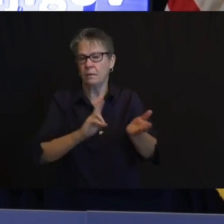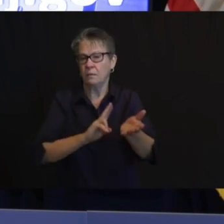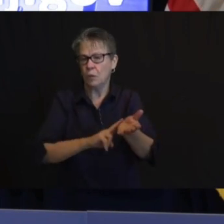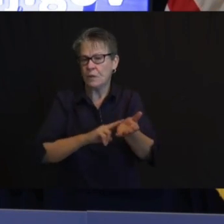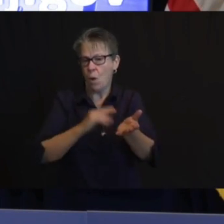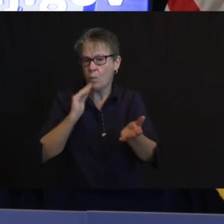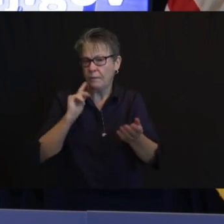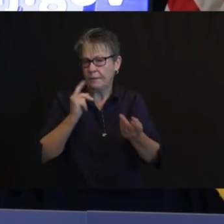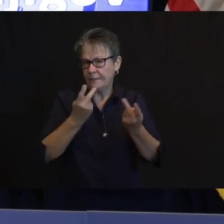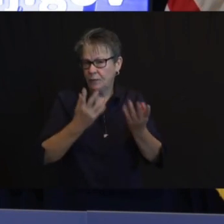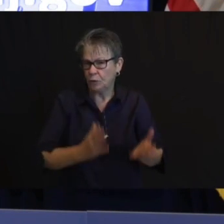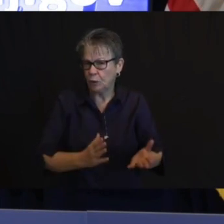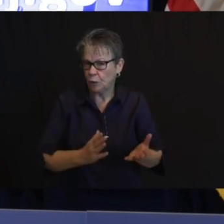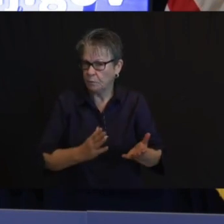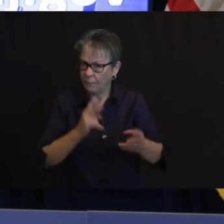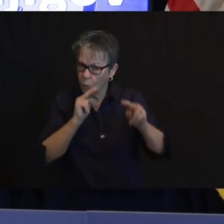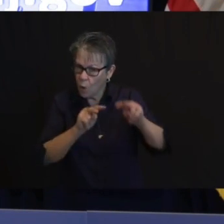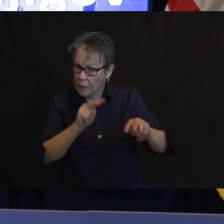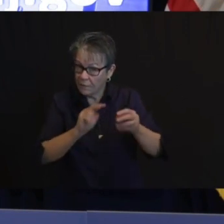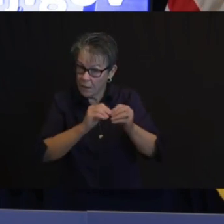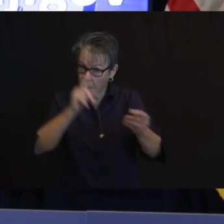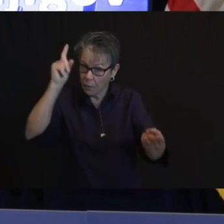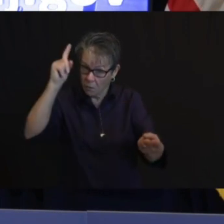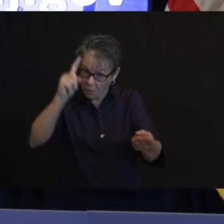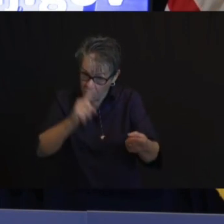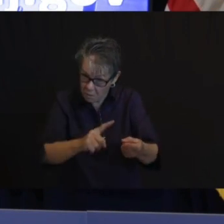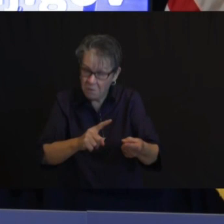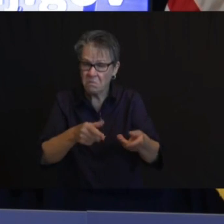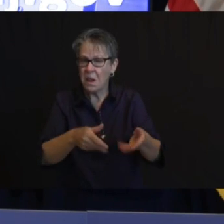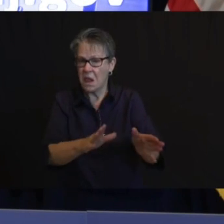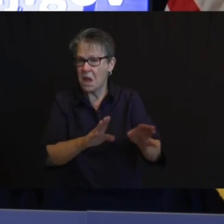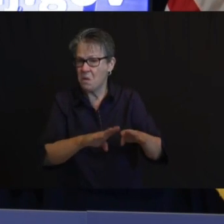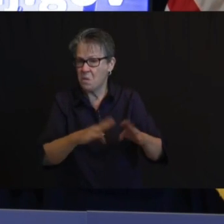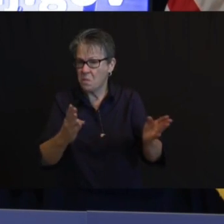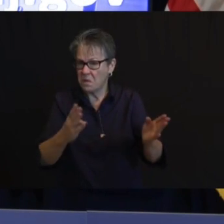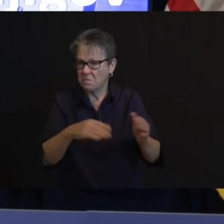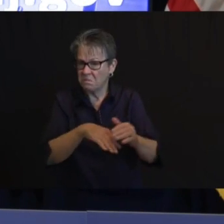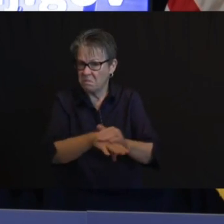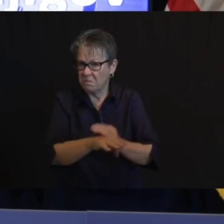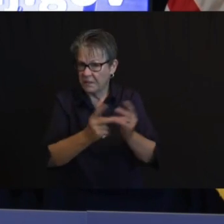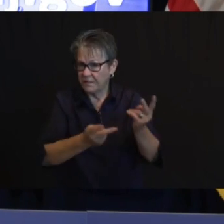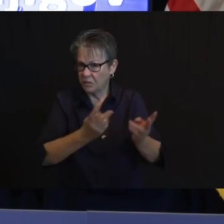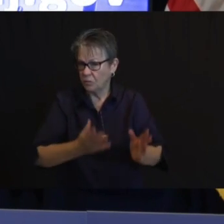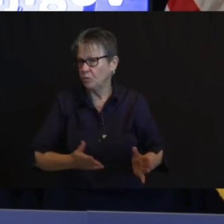2,693 hospitalizations of COVID-19 positive patients and persons